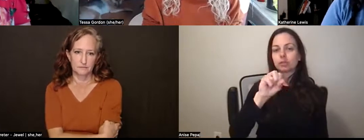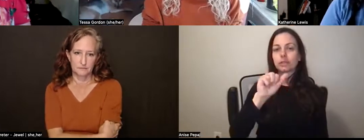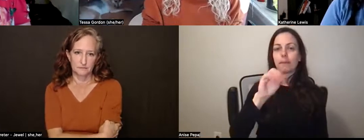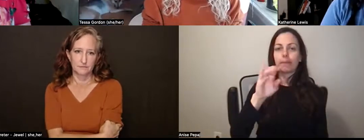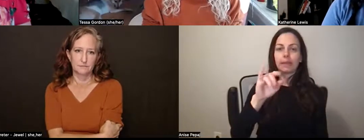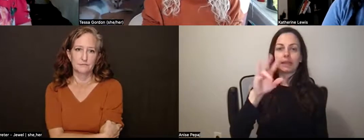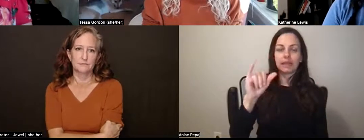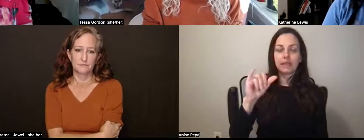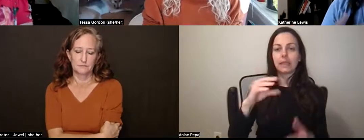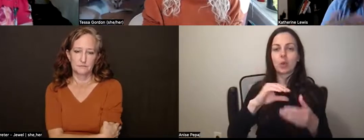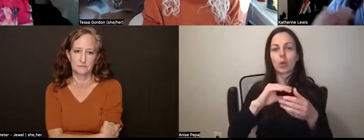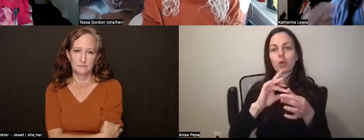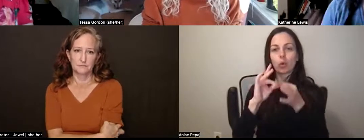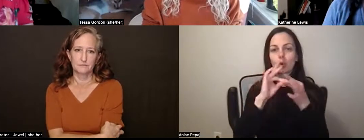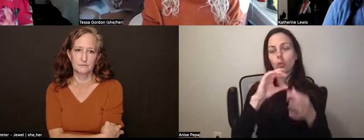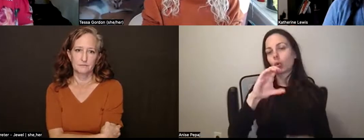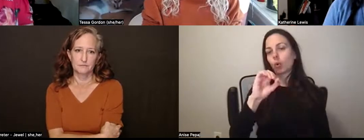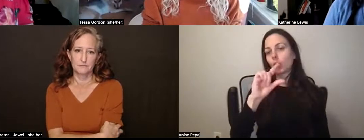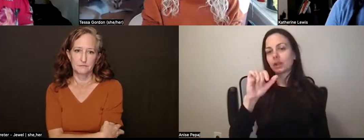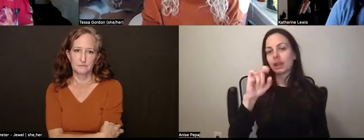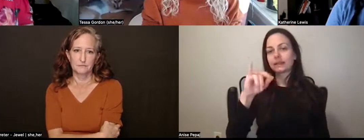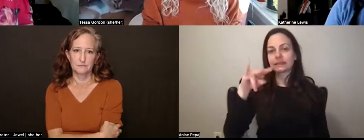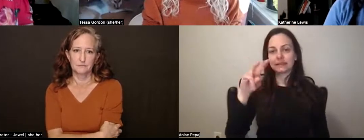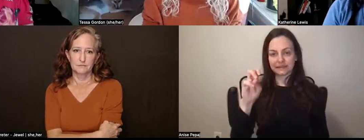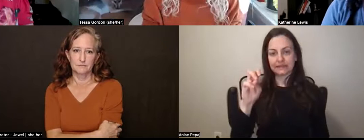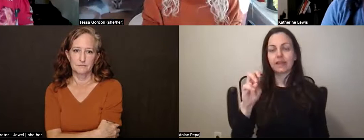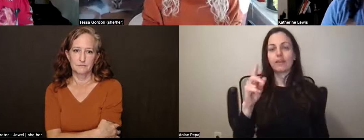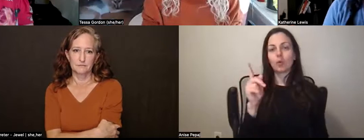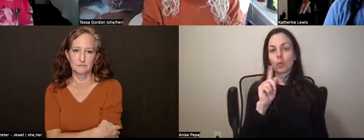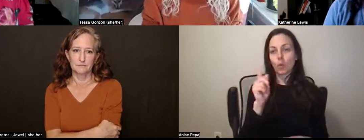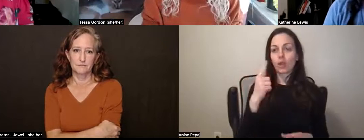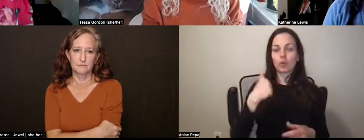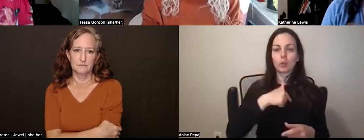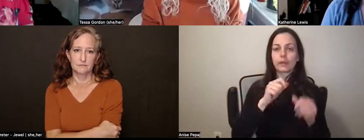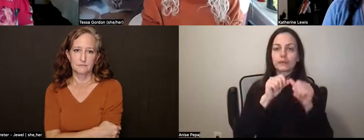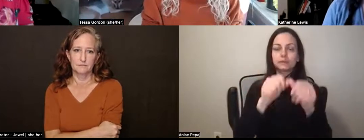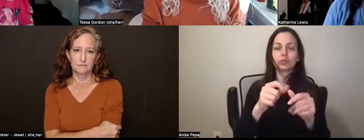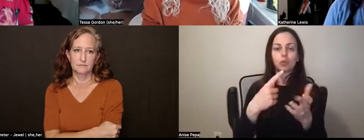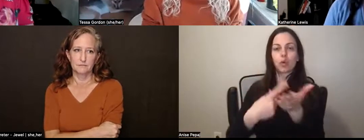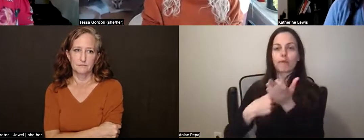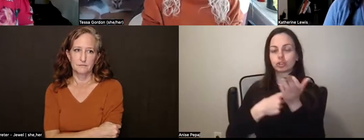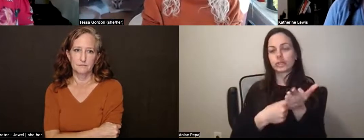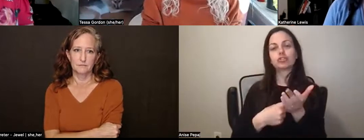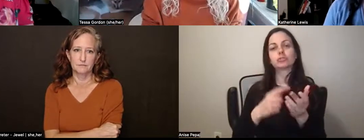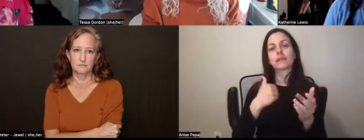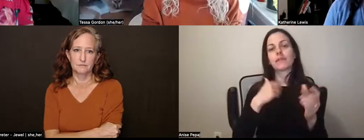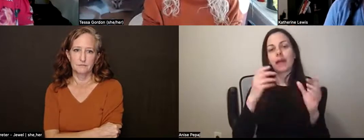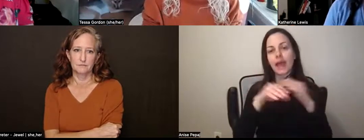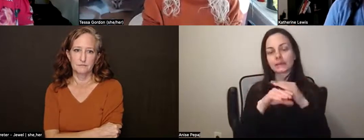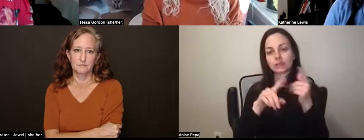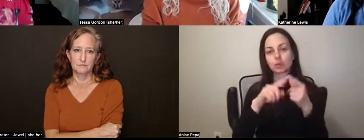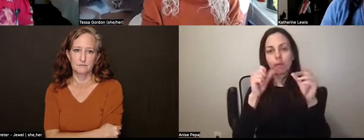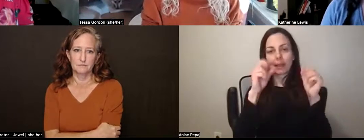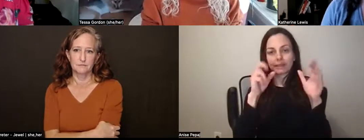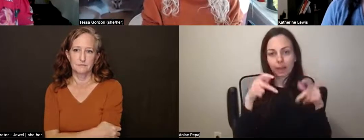community where you can continue to have these conversations, have access to amazing opportunities, other events like